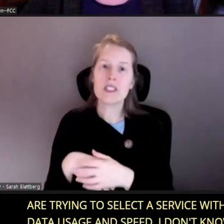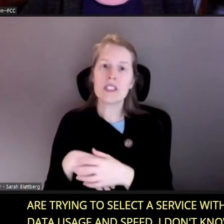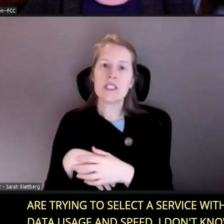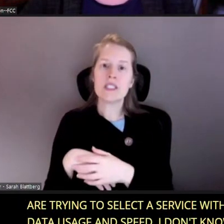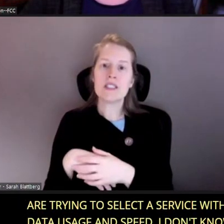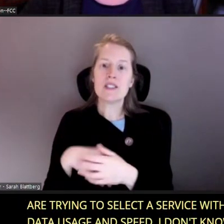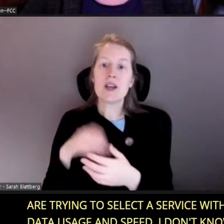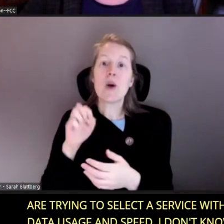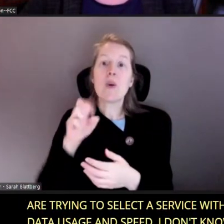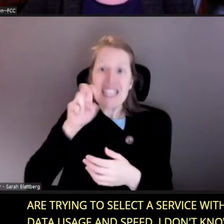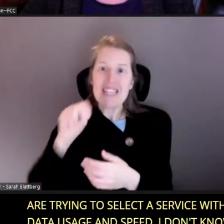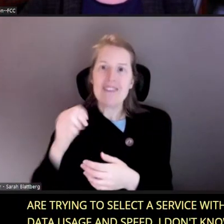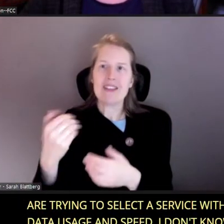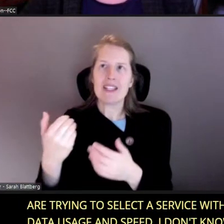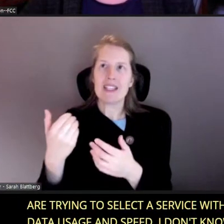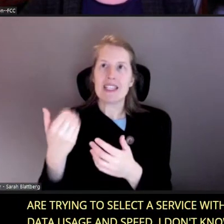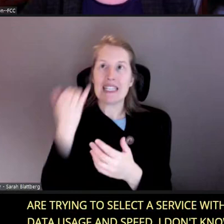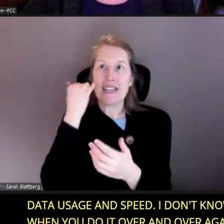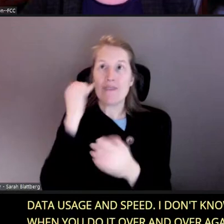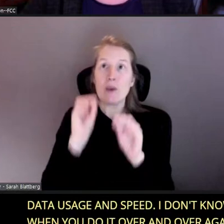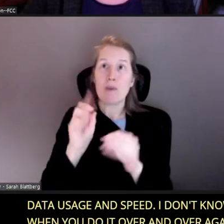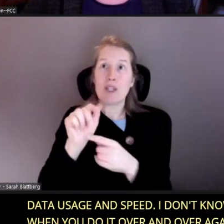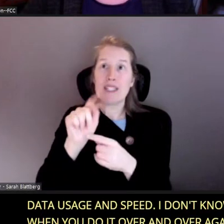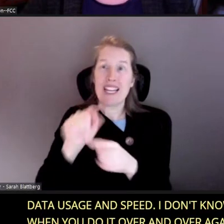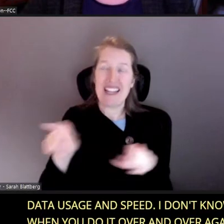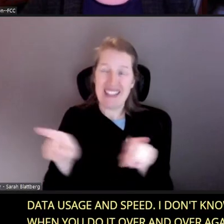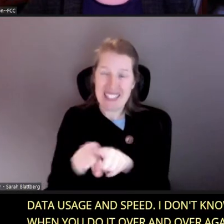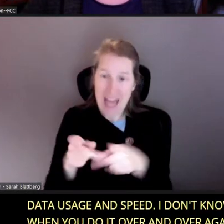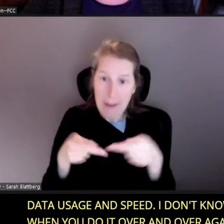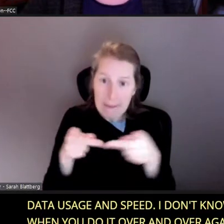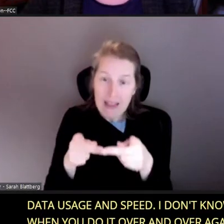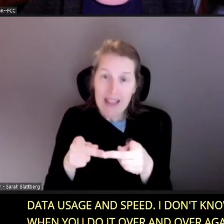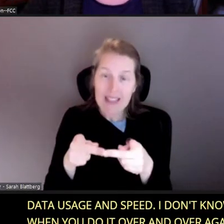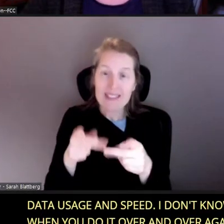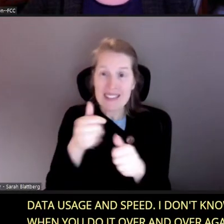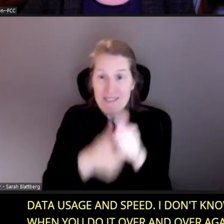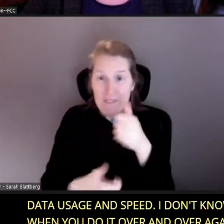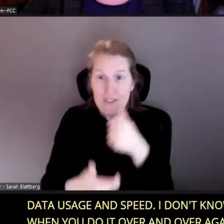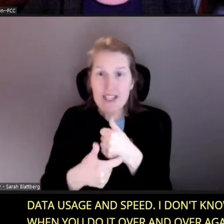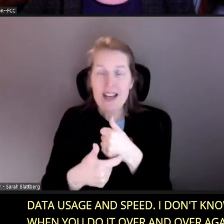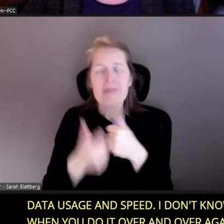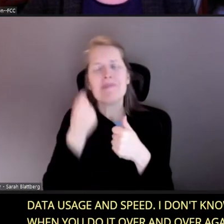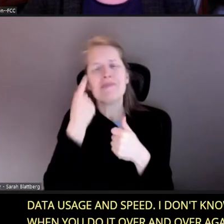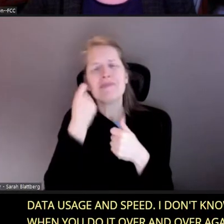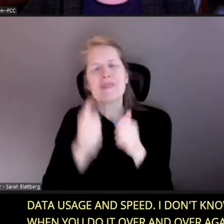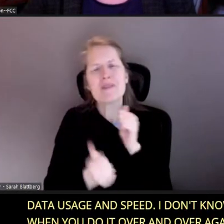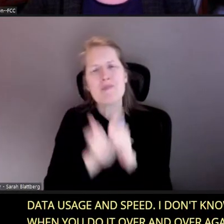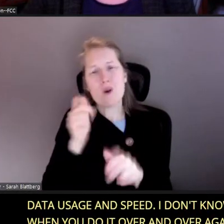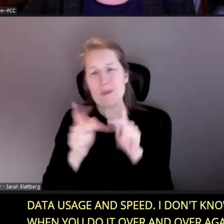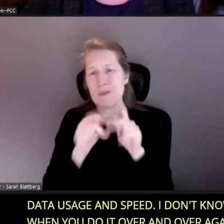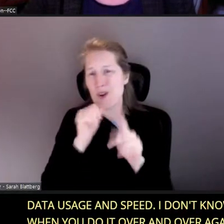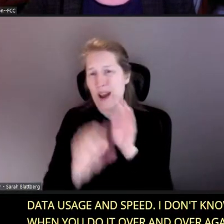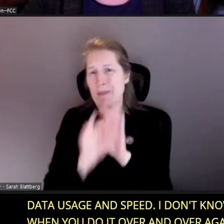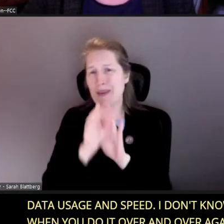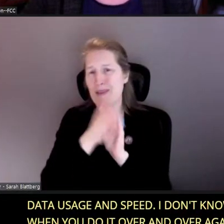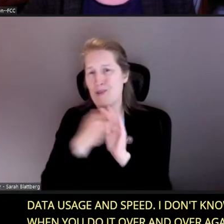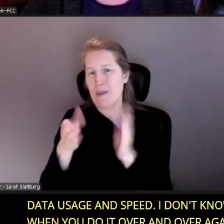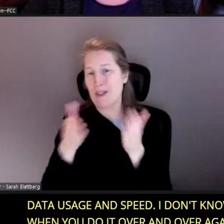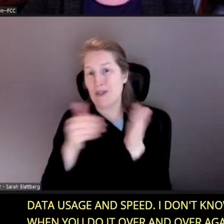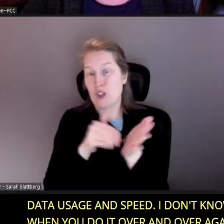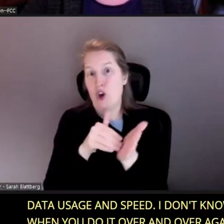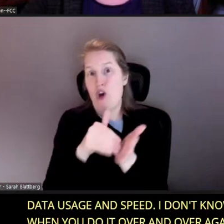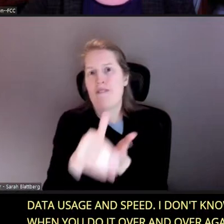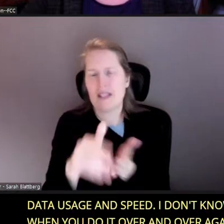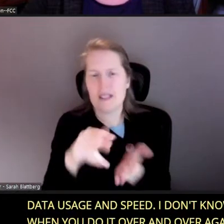data in the same location each time, given how seldom most people go about choosing a broadband service, I'm